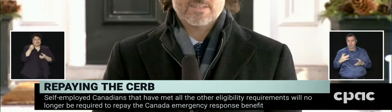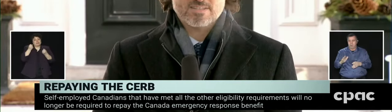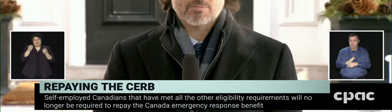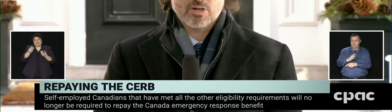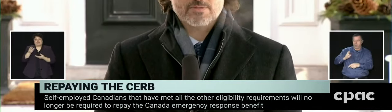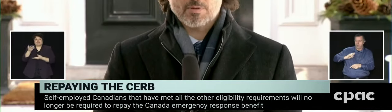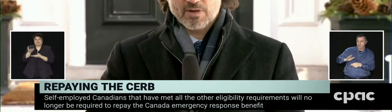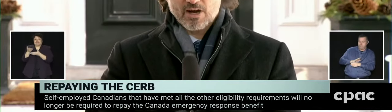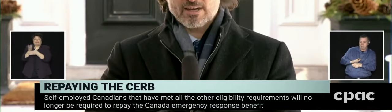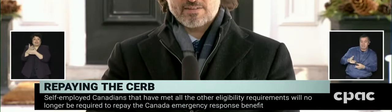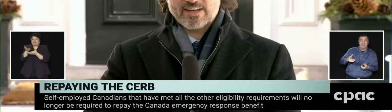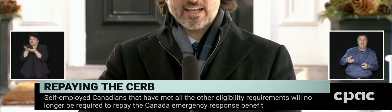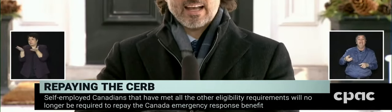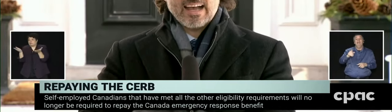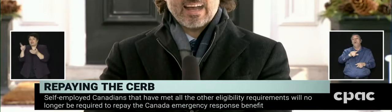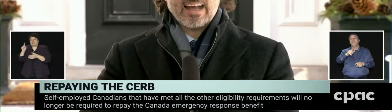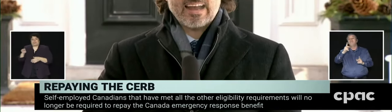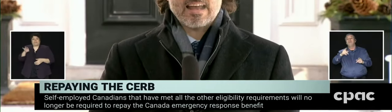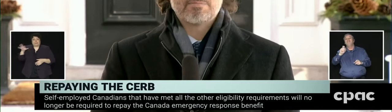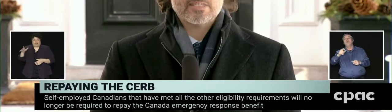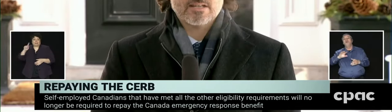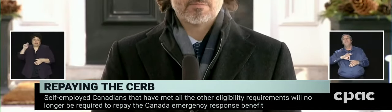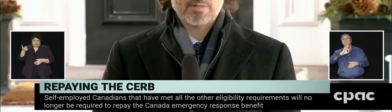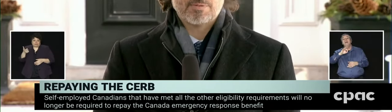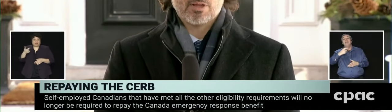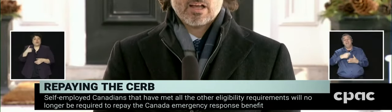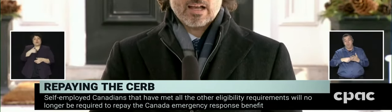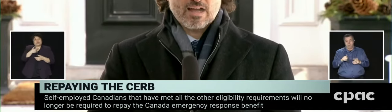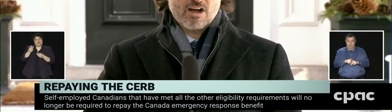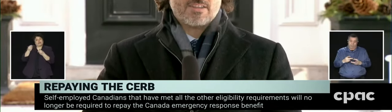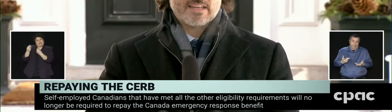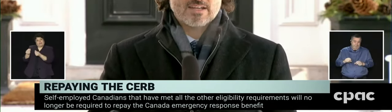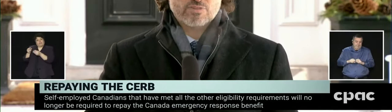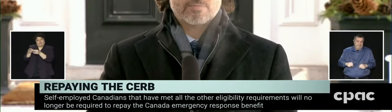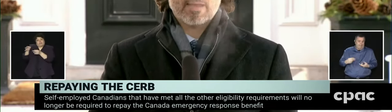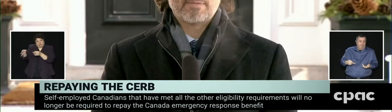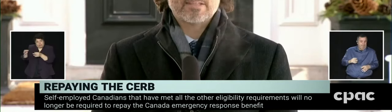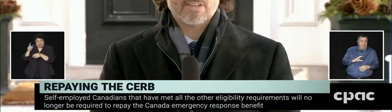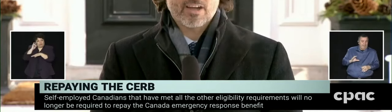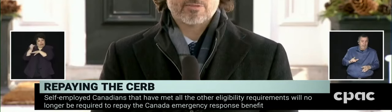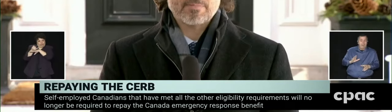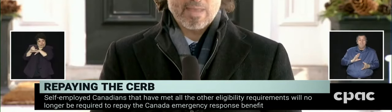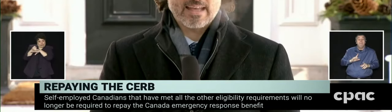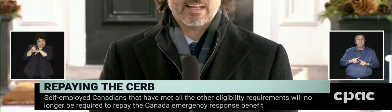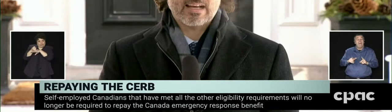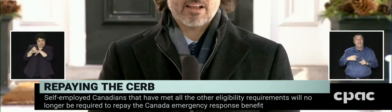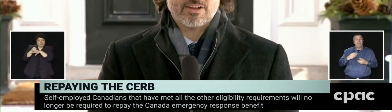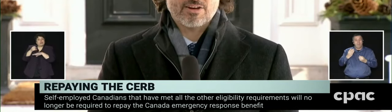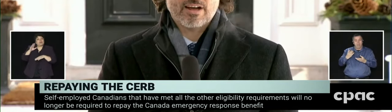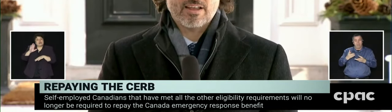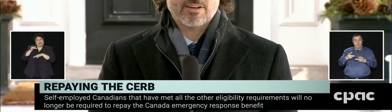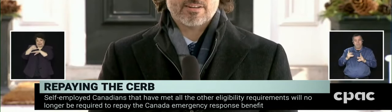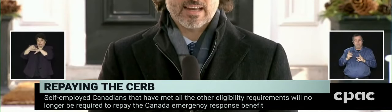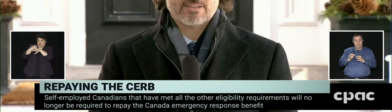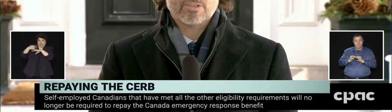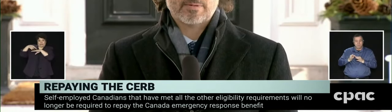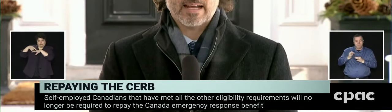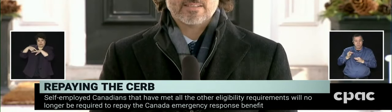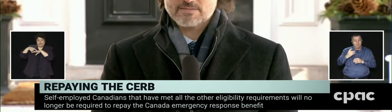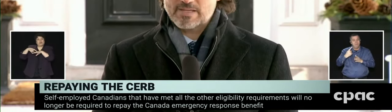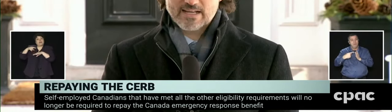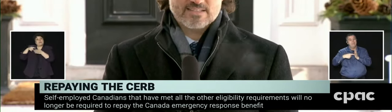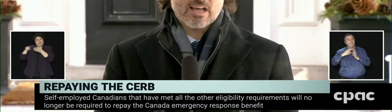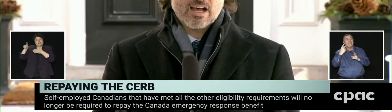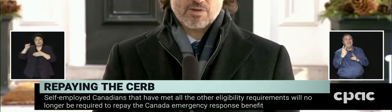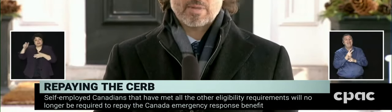how our system works. But we are giving an amnesty on people on the interest payments on repaying their CERB